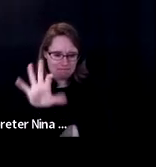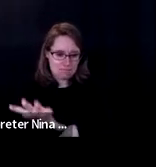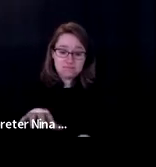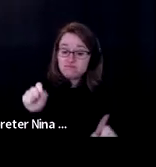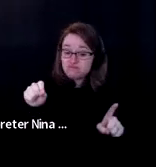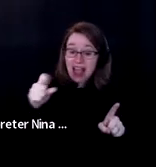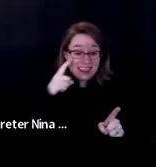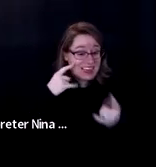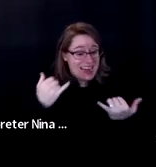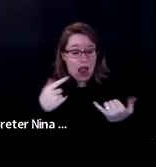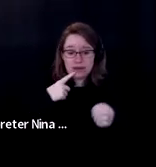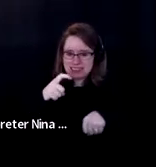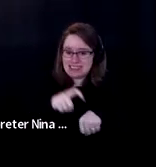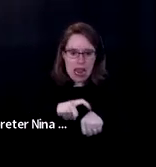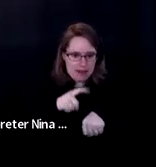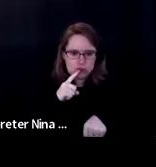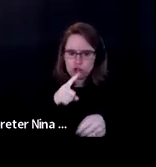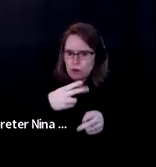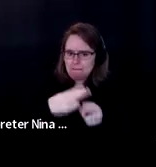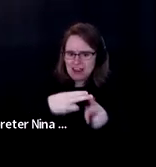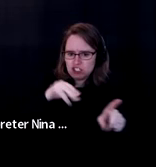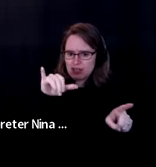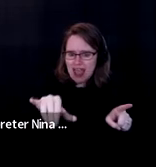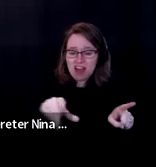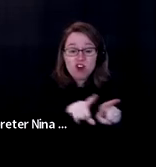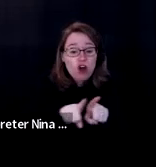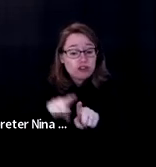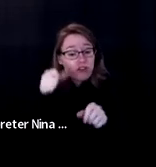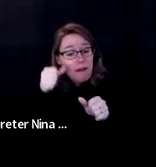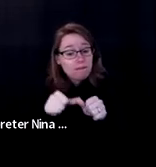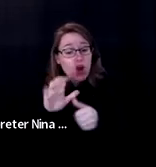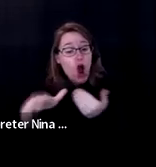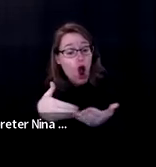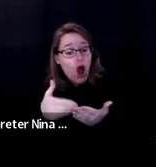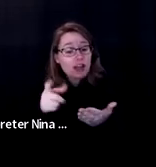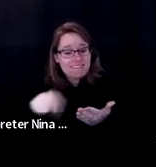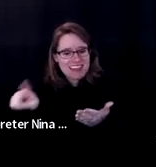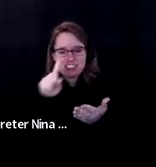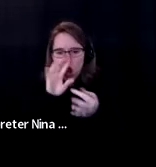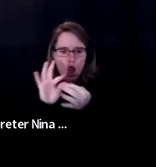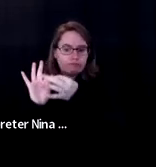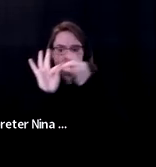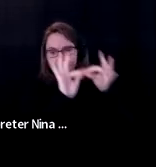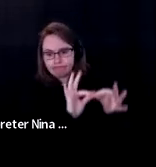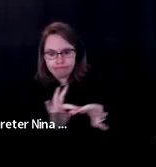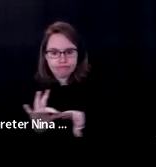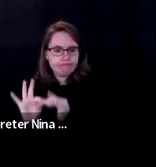time to kind of speak to this. One thing to remember, all of these are in a relationship together because you answered the same question, but setting up what these sort